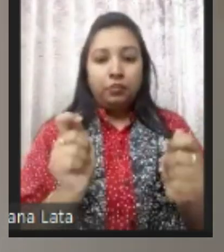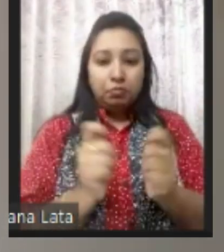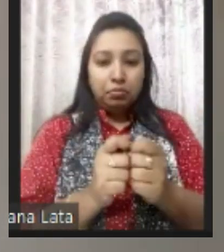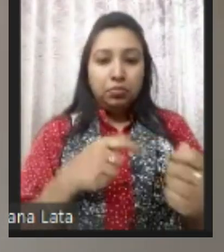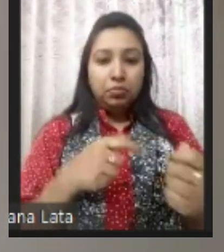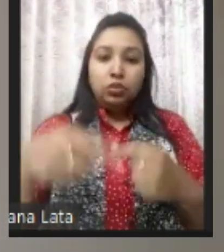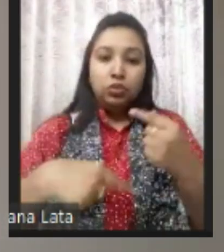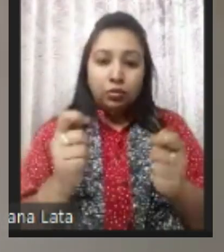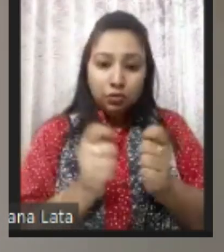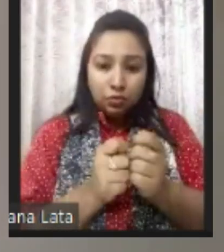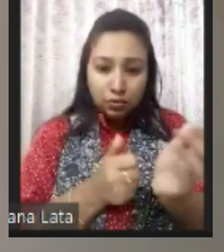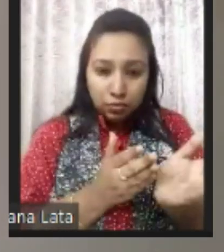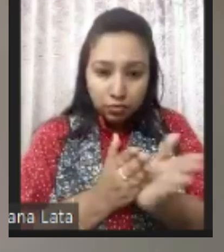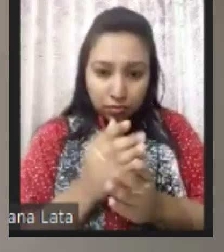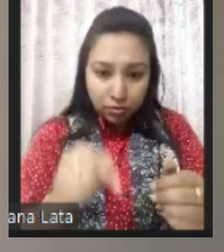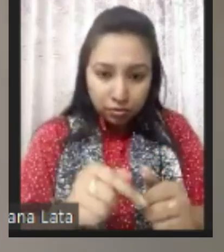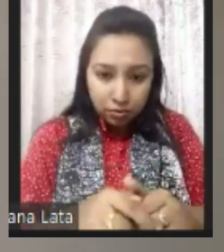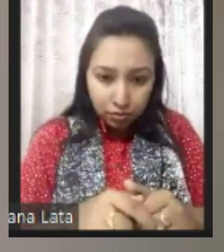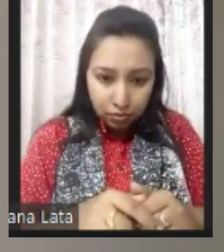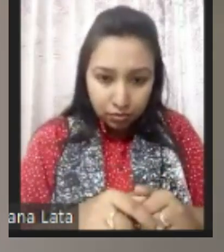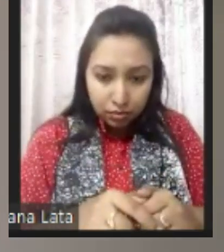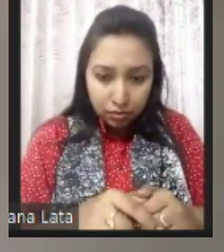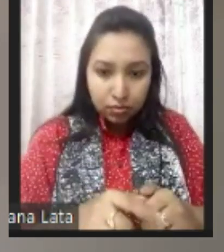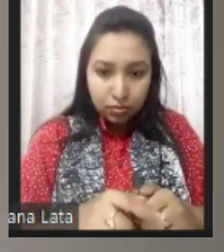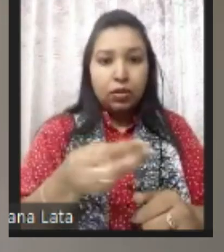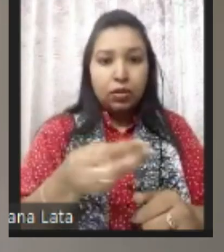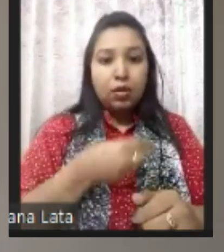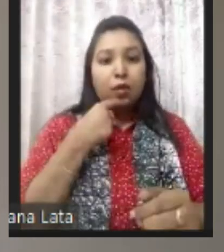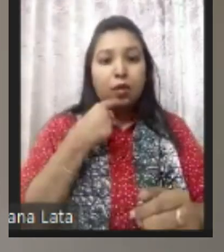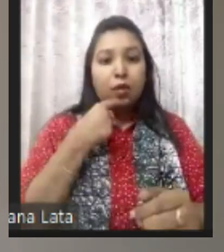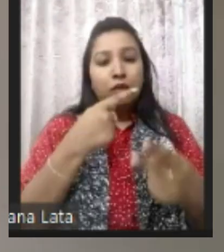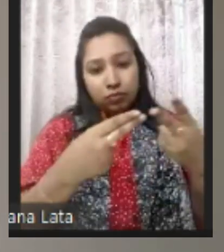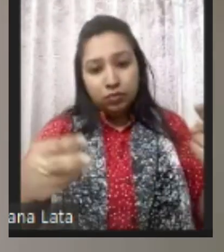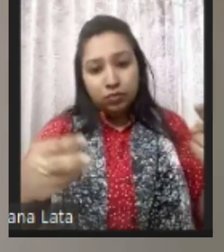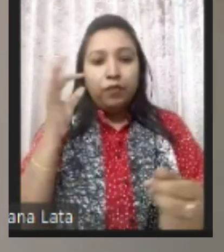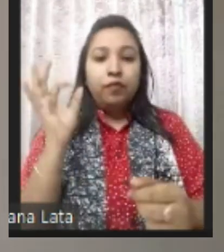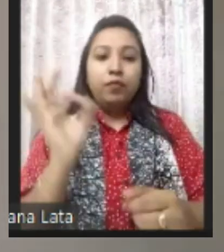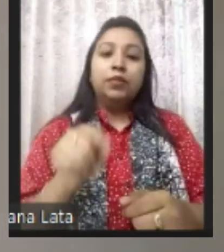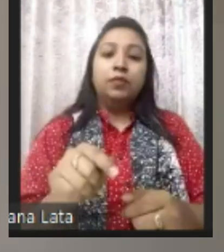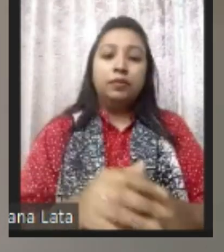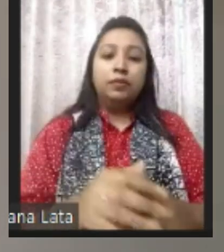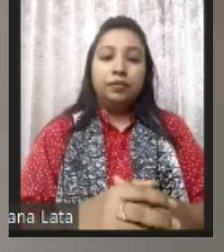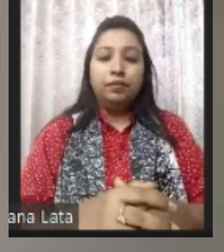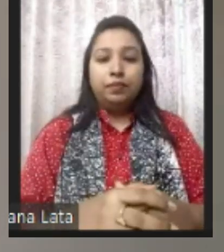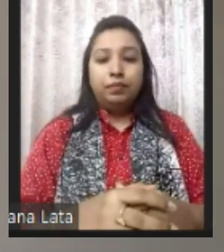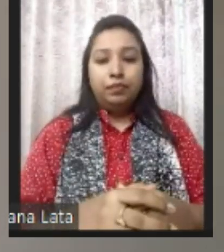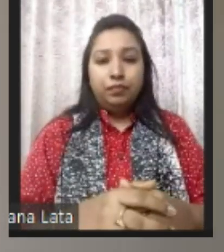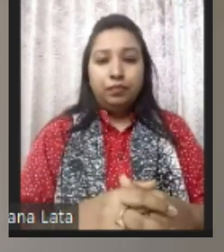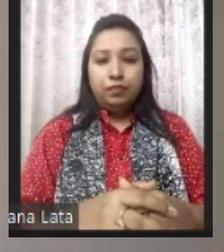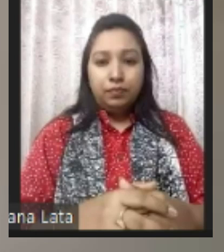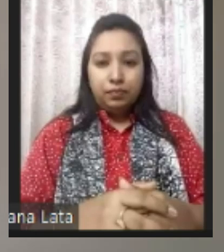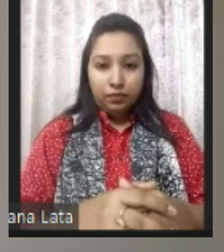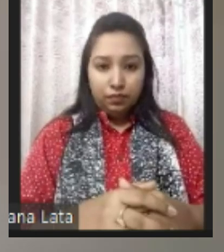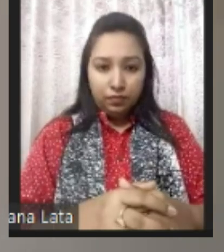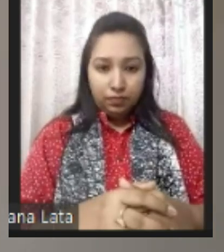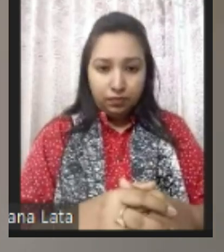important. We can always learn from each other in whatever way it is. So we've heard